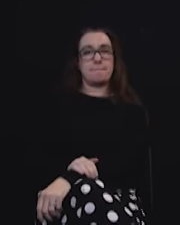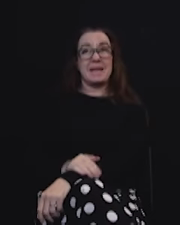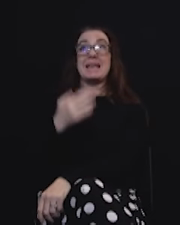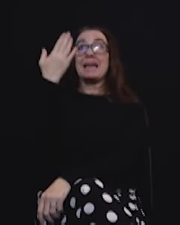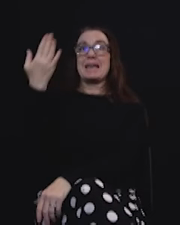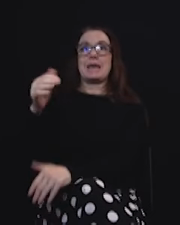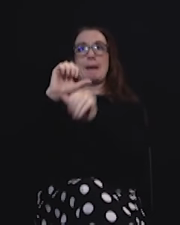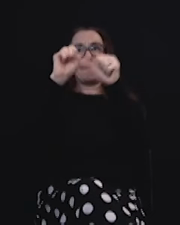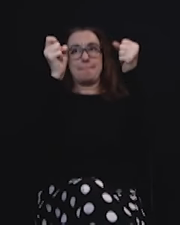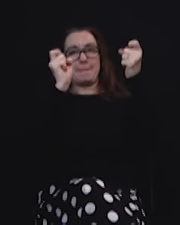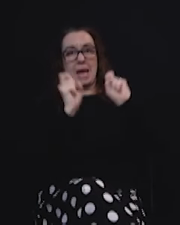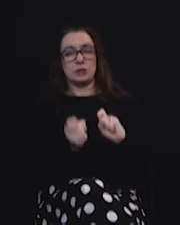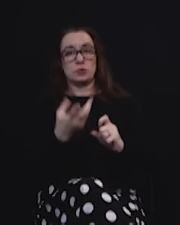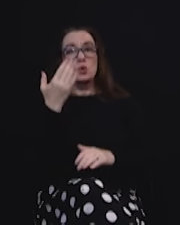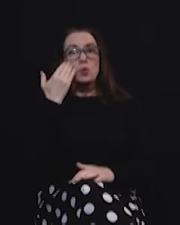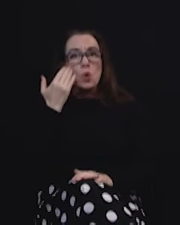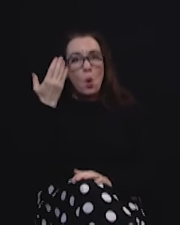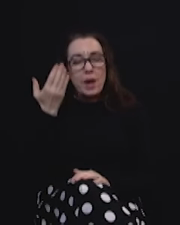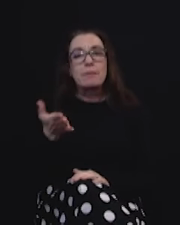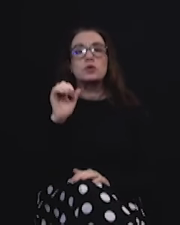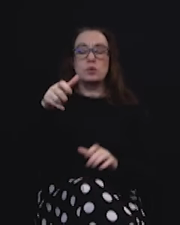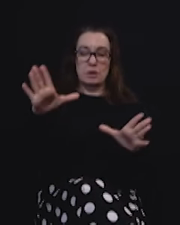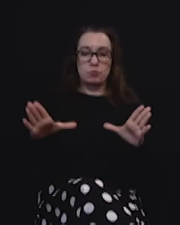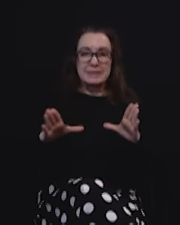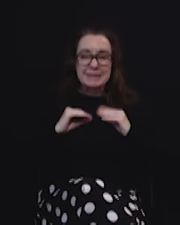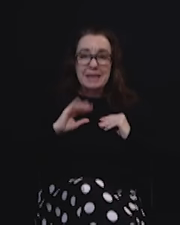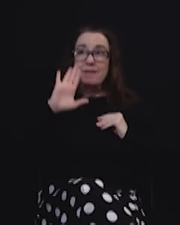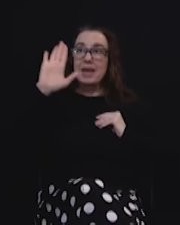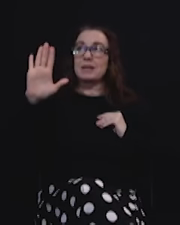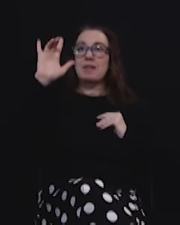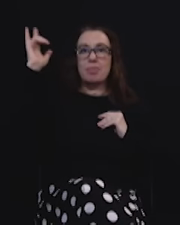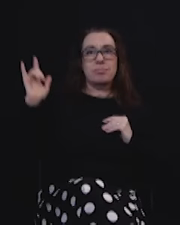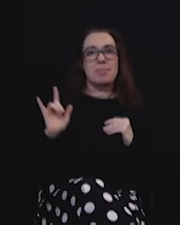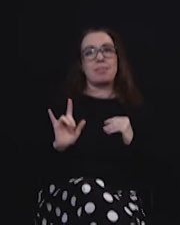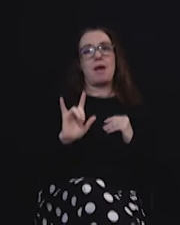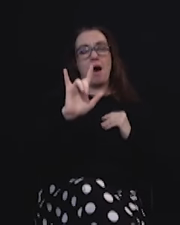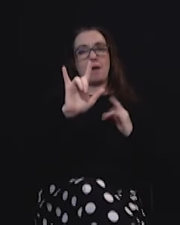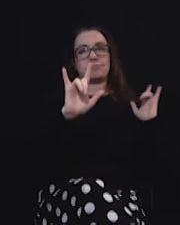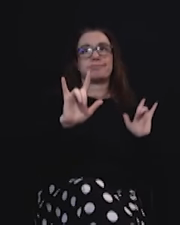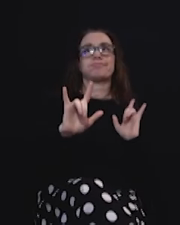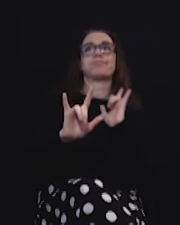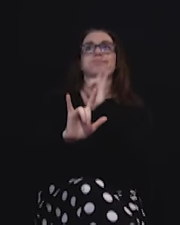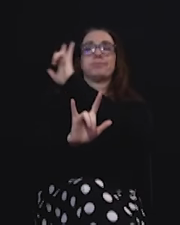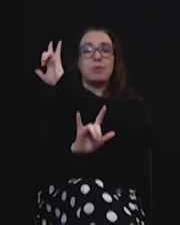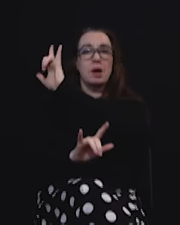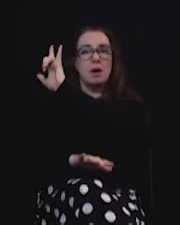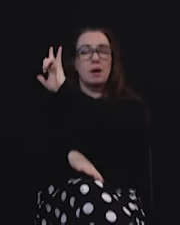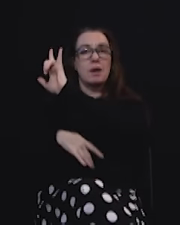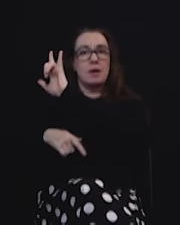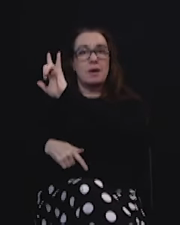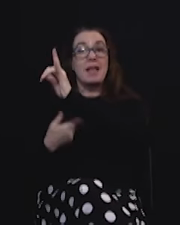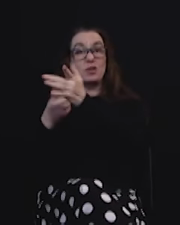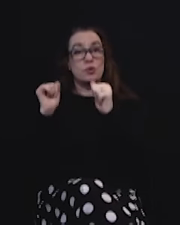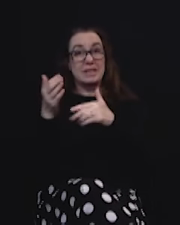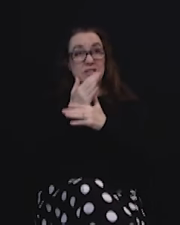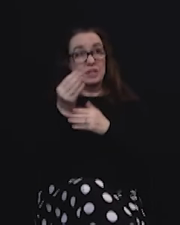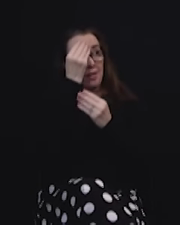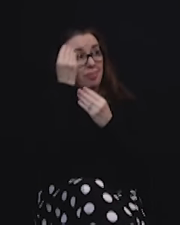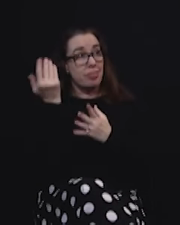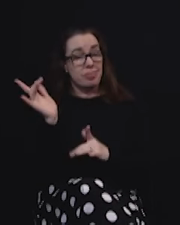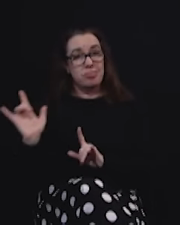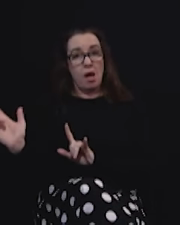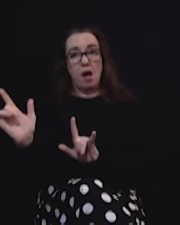made you so that you could know him, that you could receive his love and love him in return. And what's more than that, that you could share his love